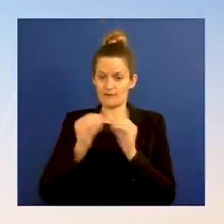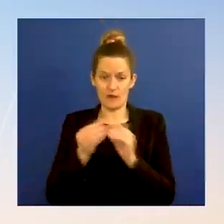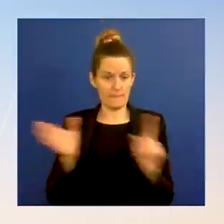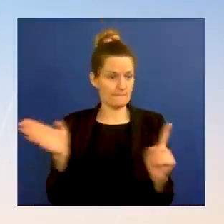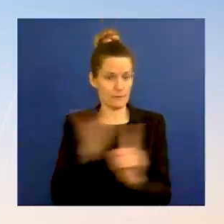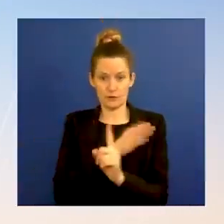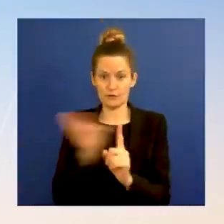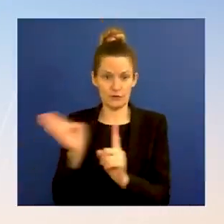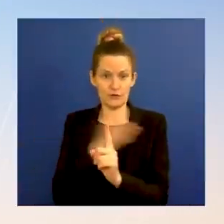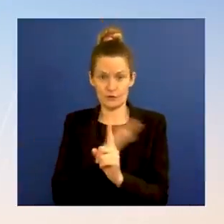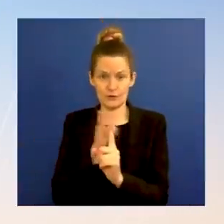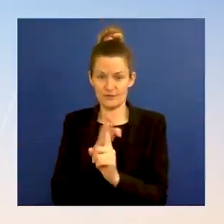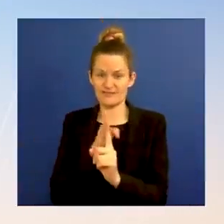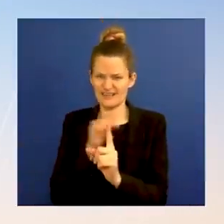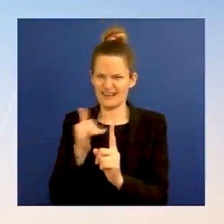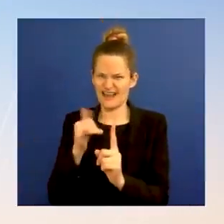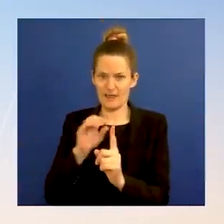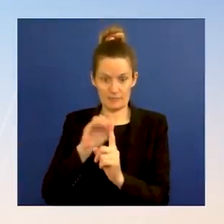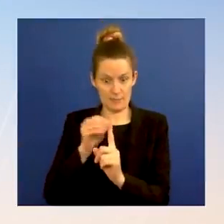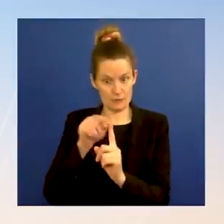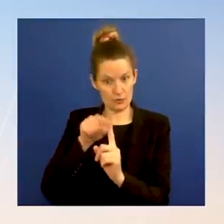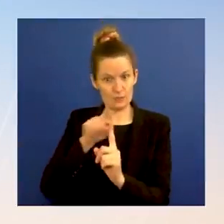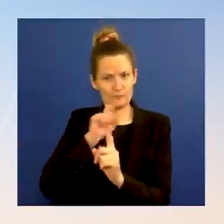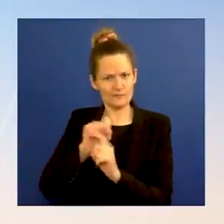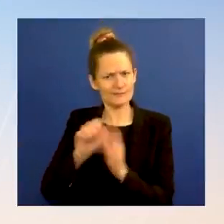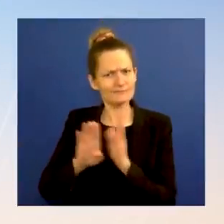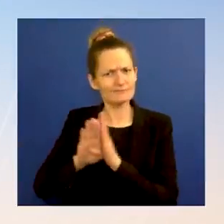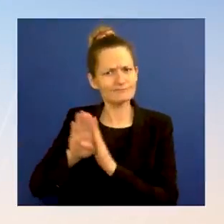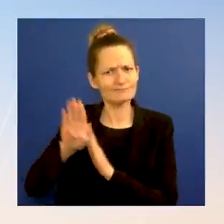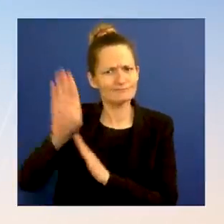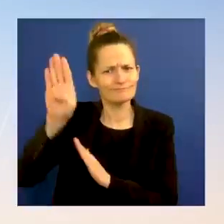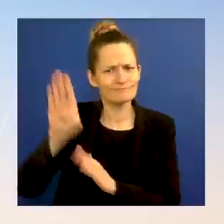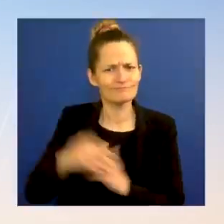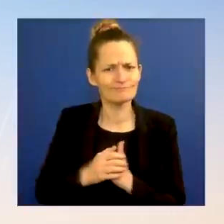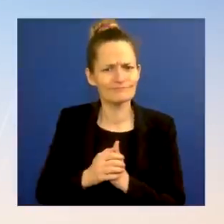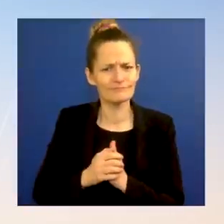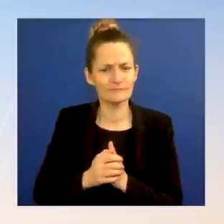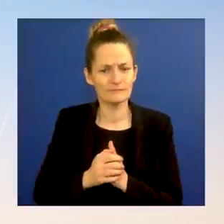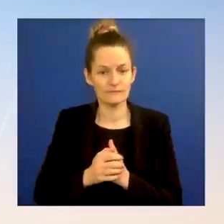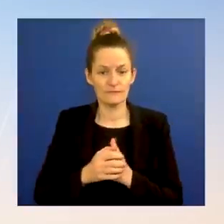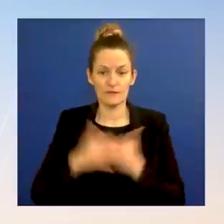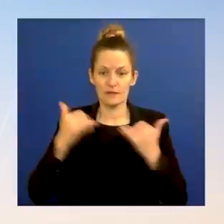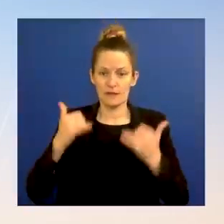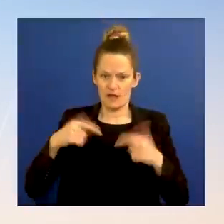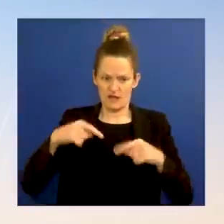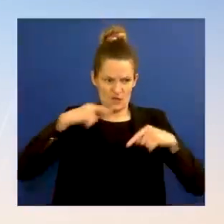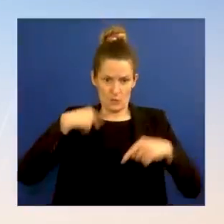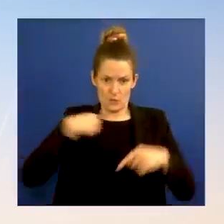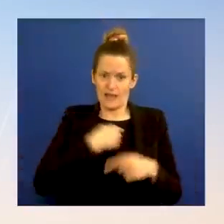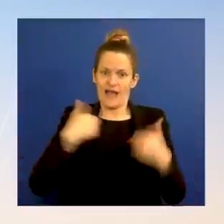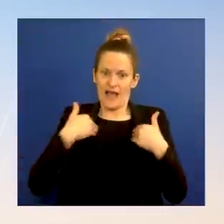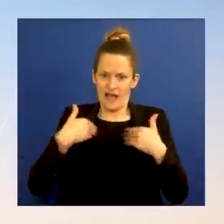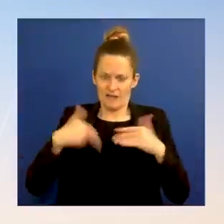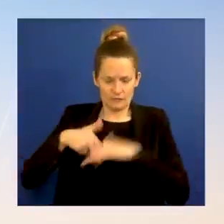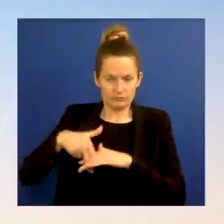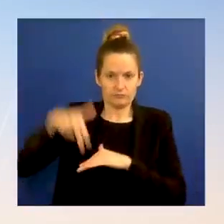pandemic recession has been faster than any of the past recessions. For instance, in 2021, job growth